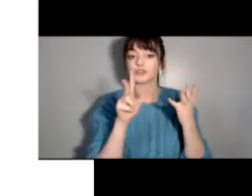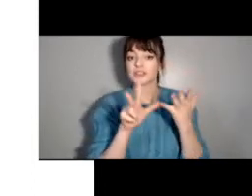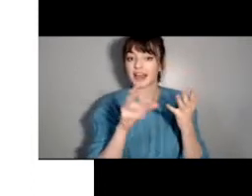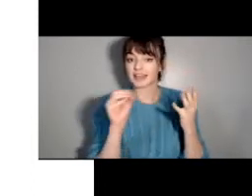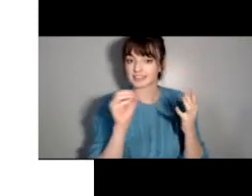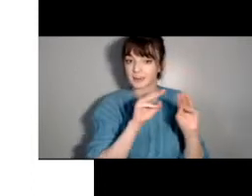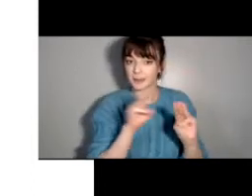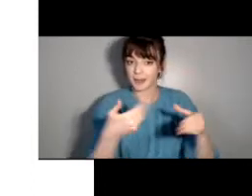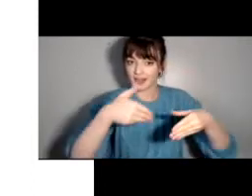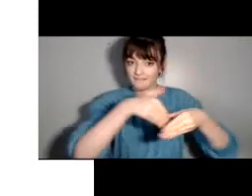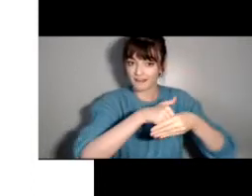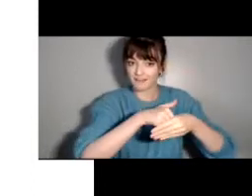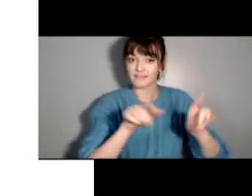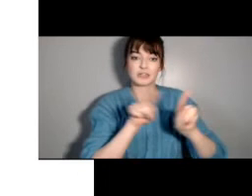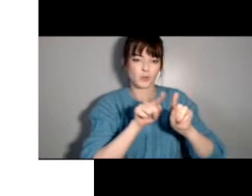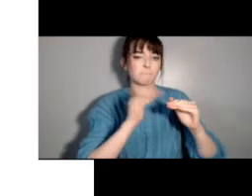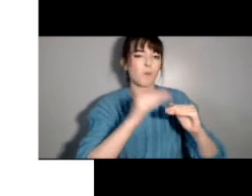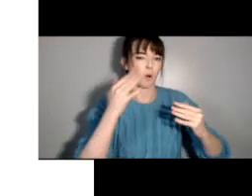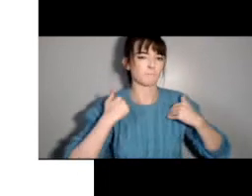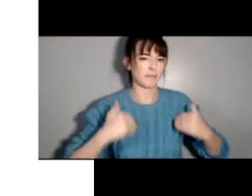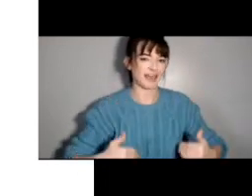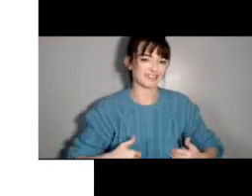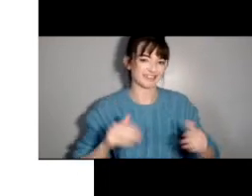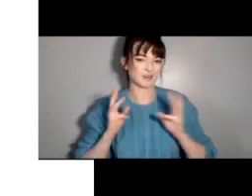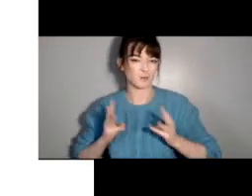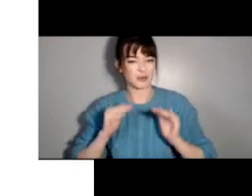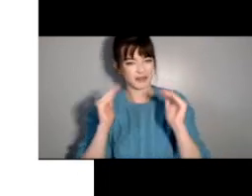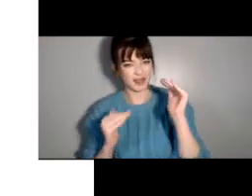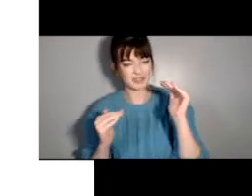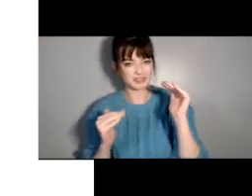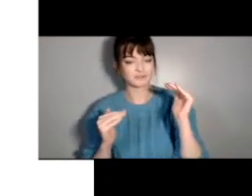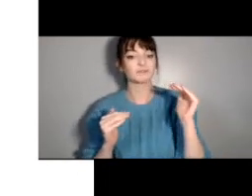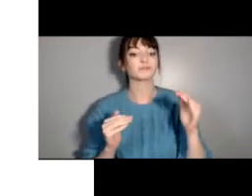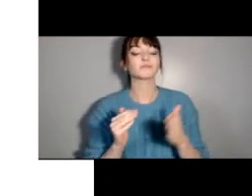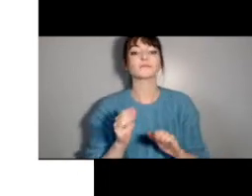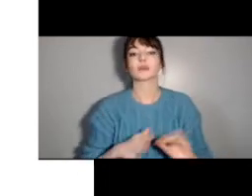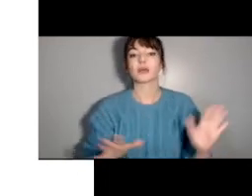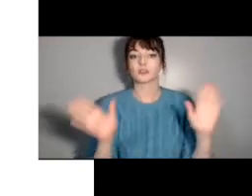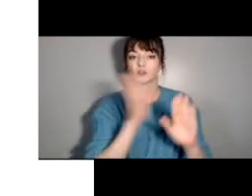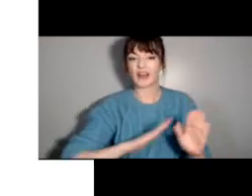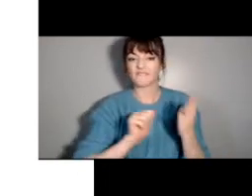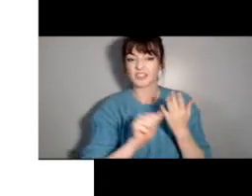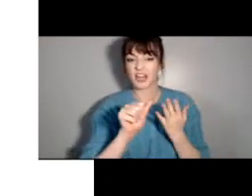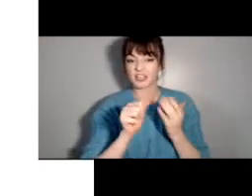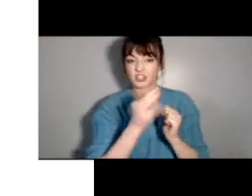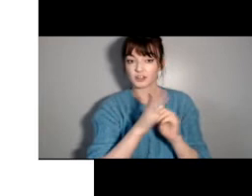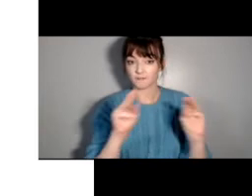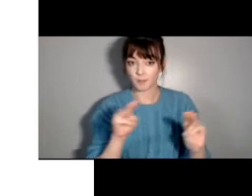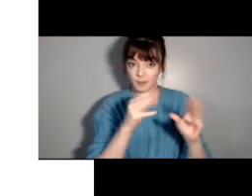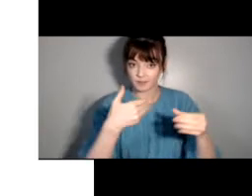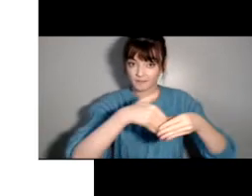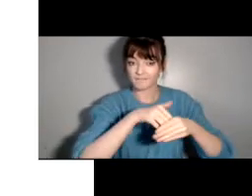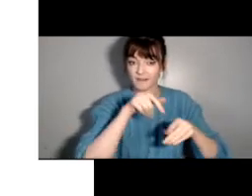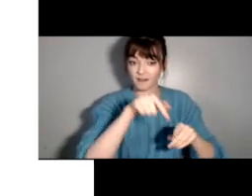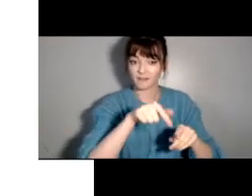our male participants outnumbered the females slightly. The average age of our participants in this phase was